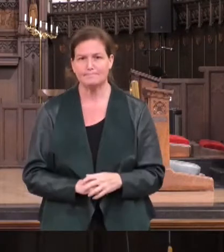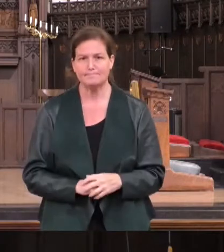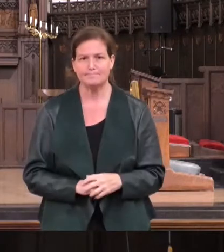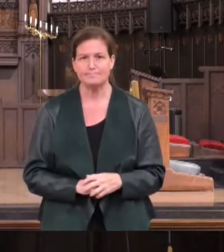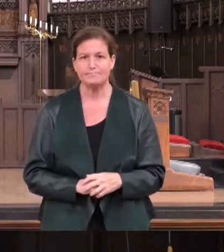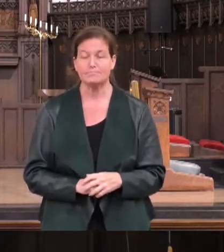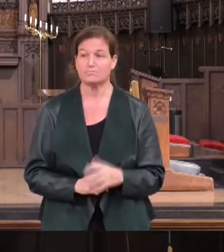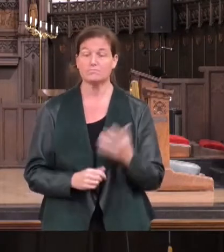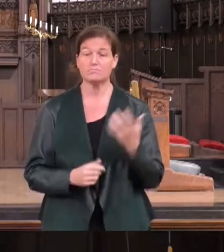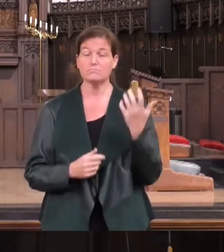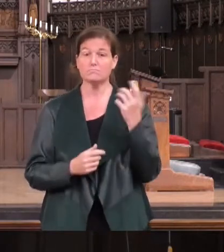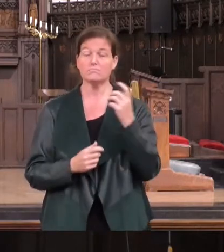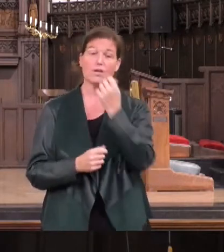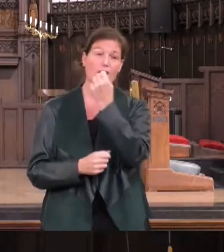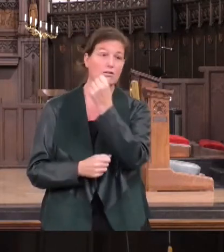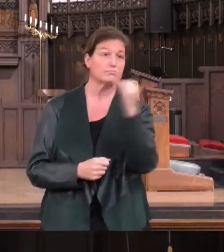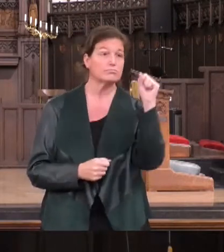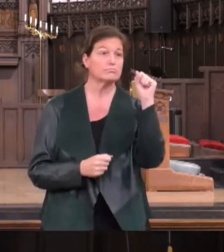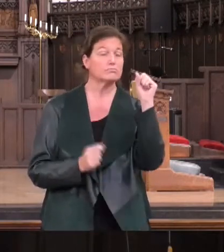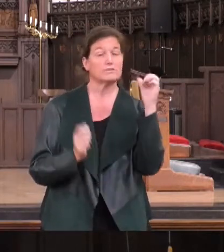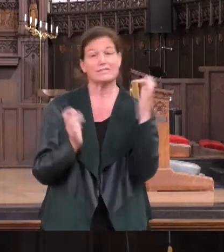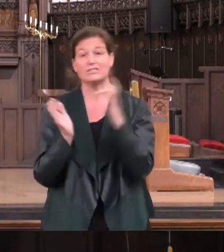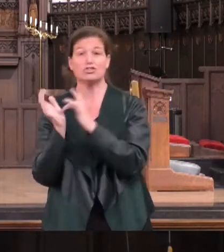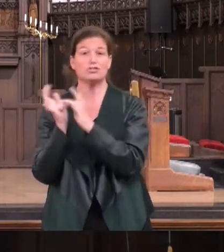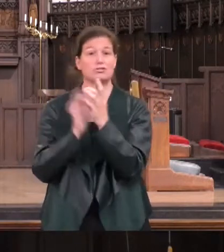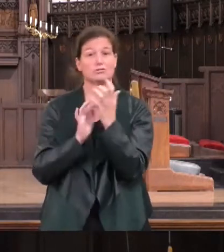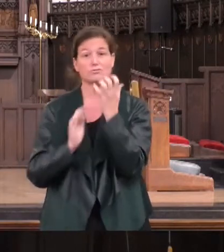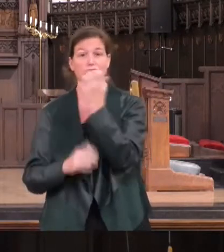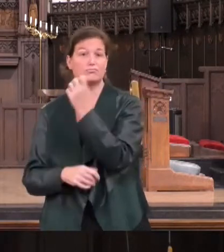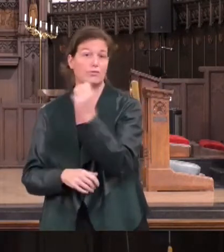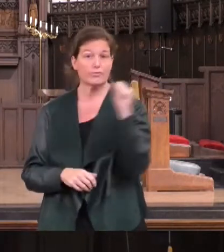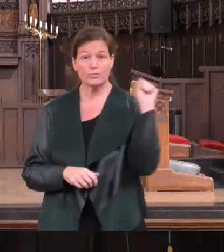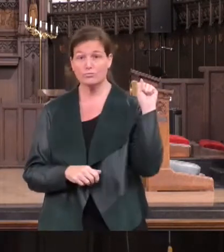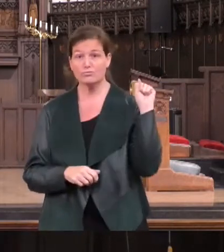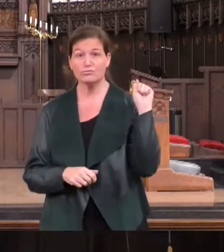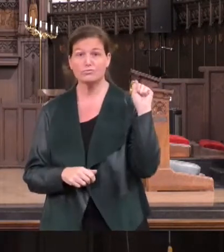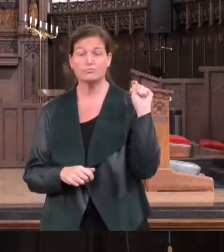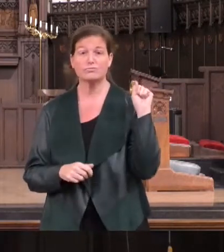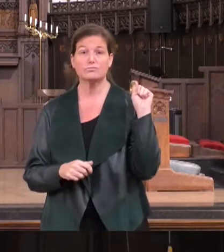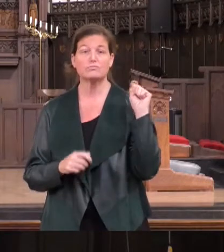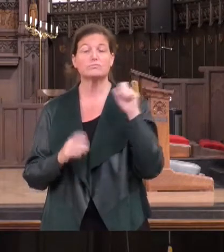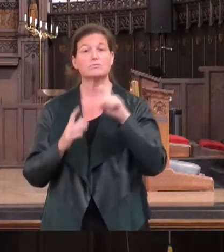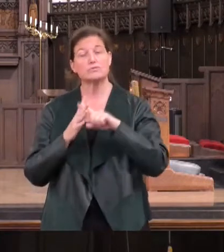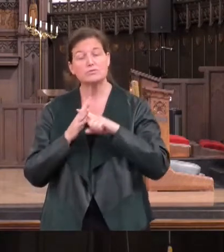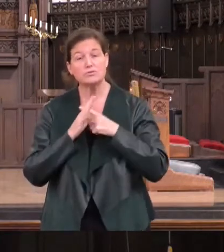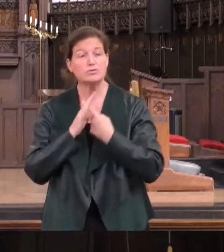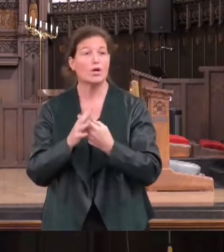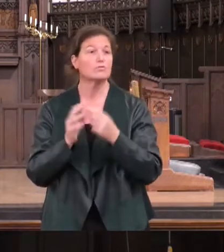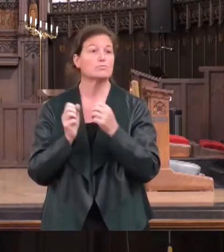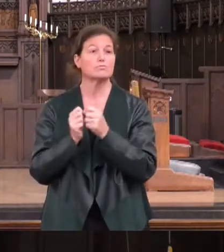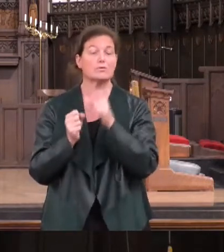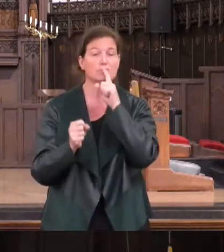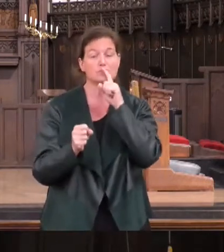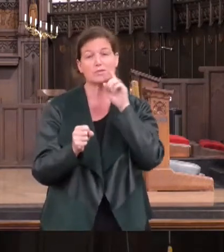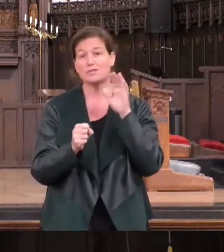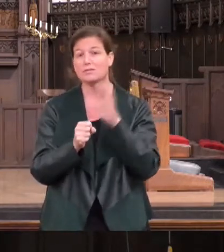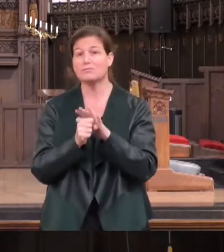The revolution, the Jesus revolution, always begins with a radical commitment to